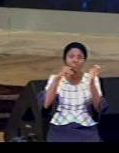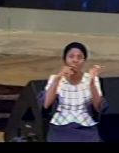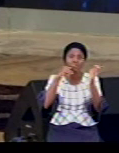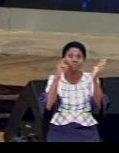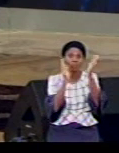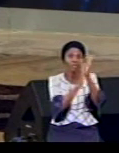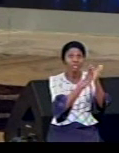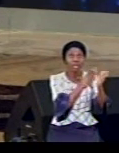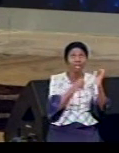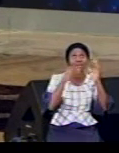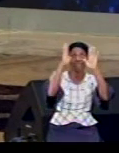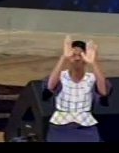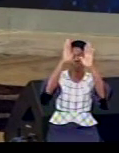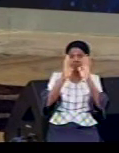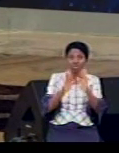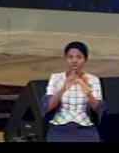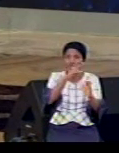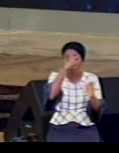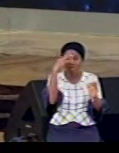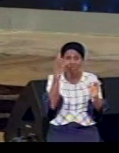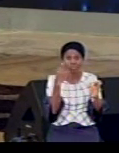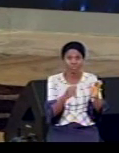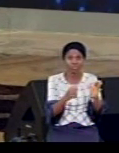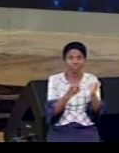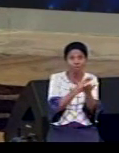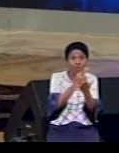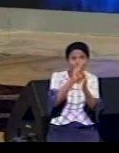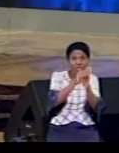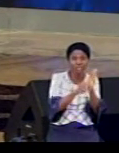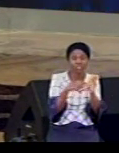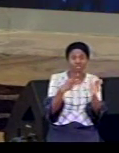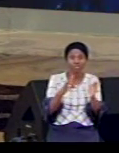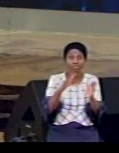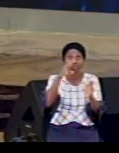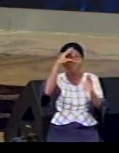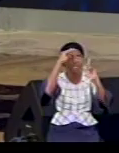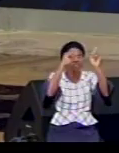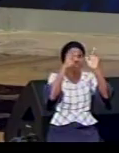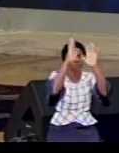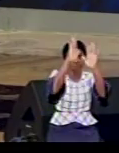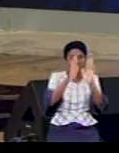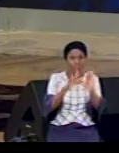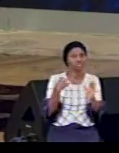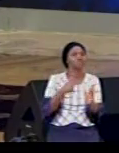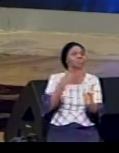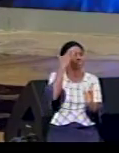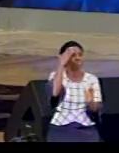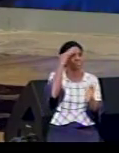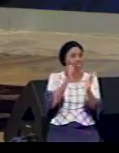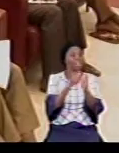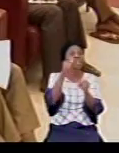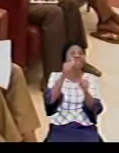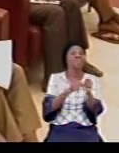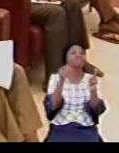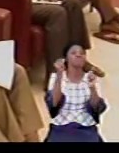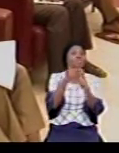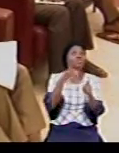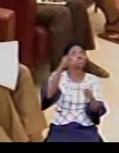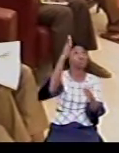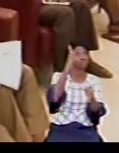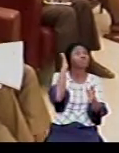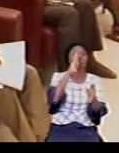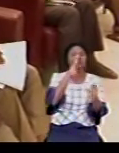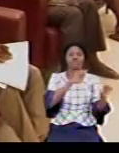concerning wonders, because of the holiness of his wonders, we know every word of God will be